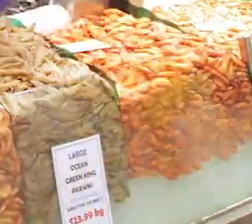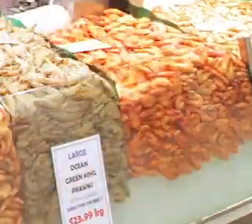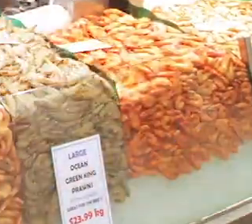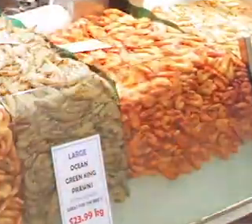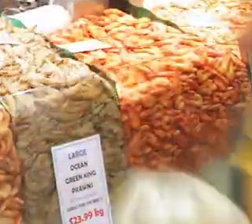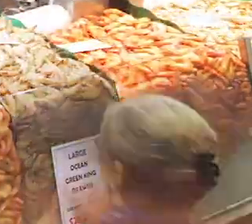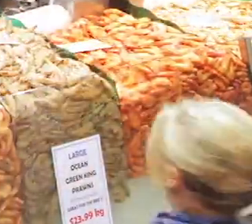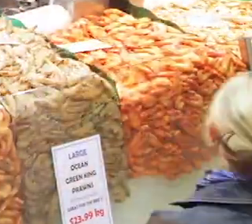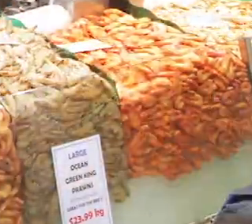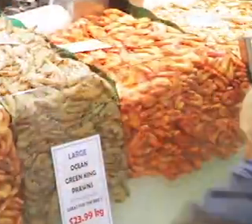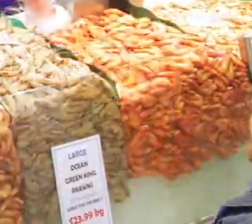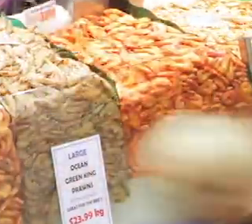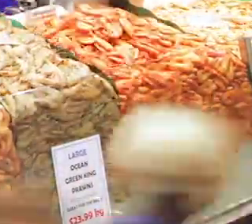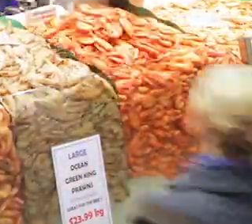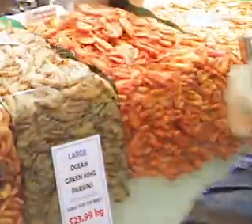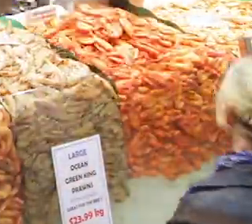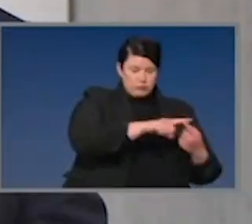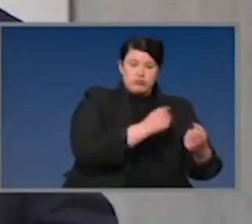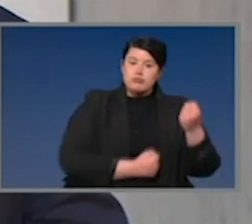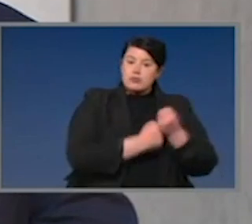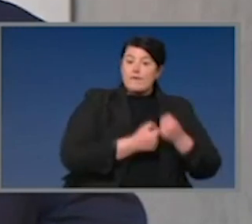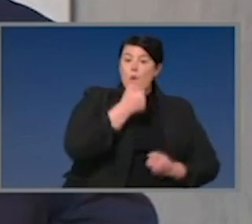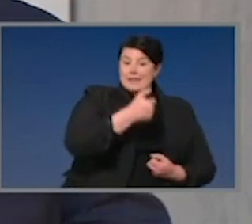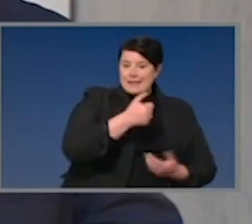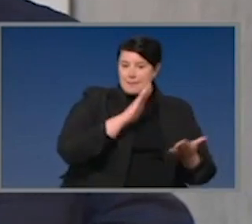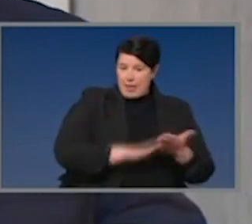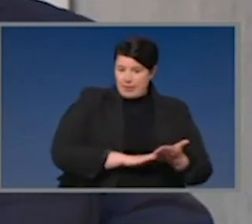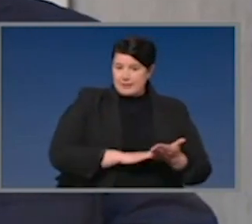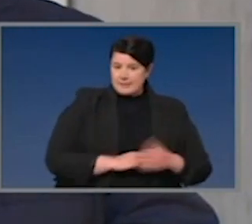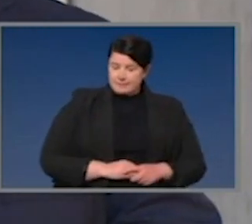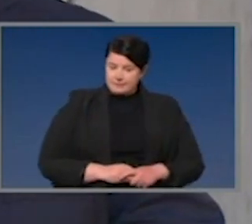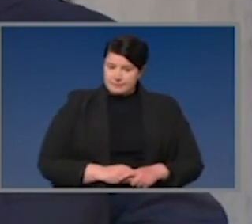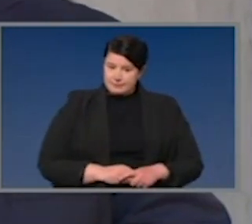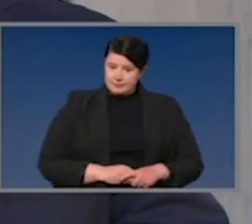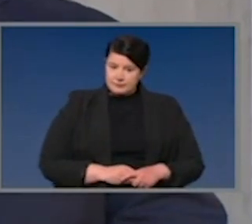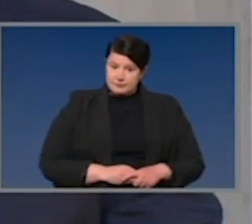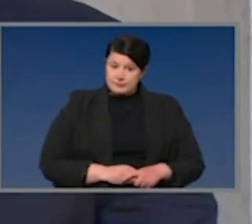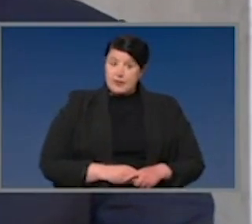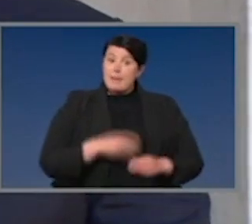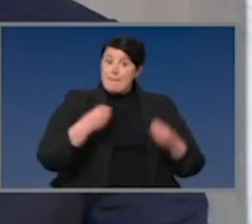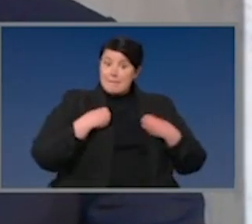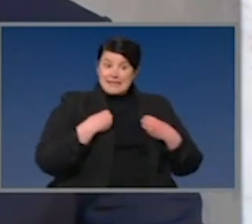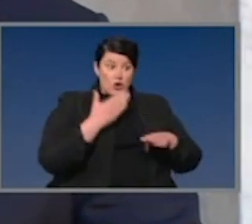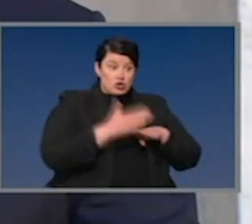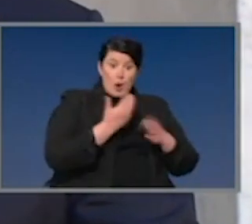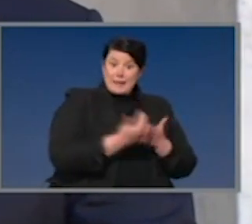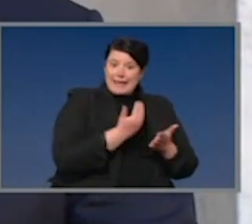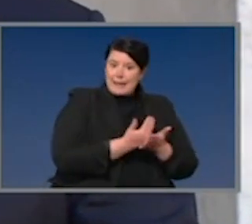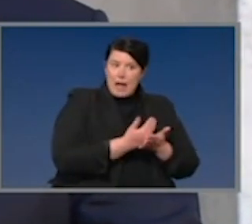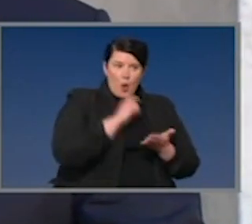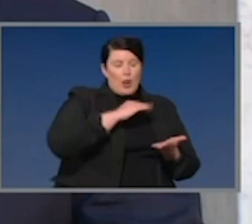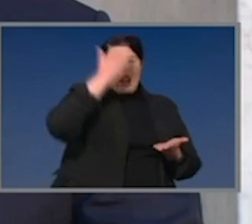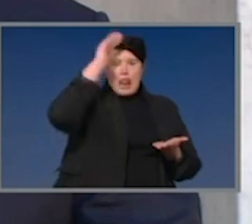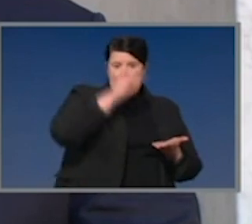would be able to receive the payments if business suffers. We are expecting to see fewer businesses on JobKeeper because they're making their way